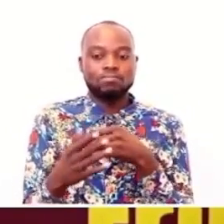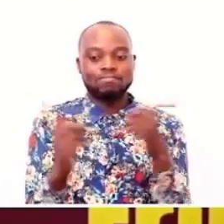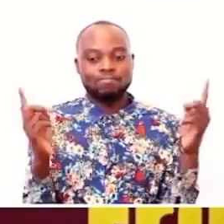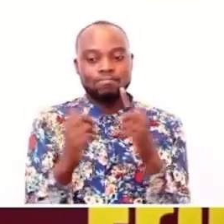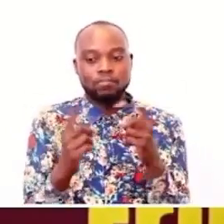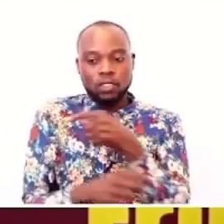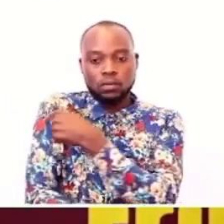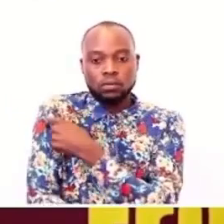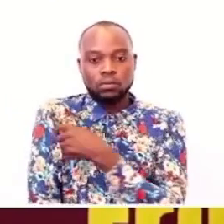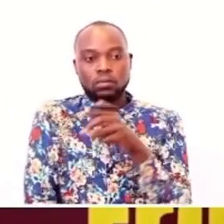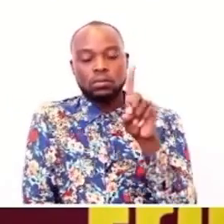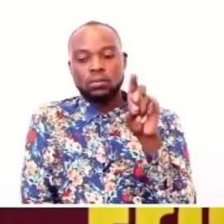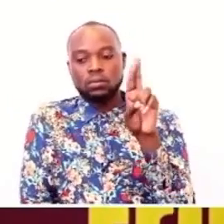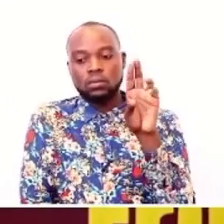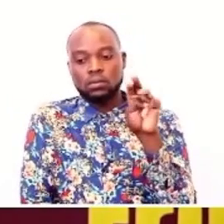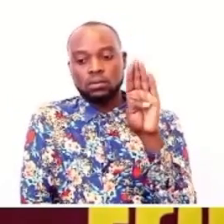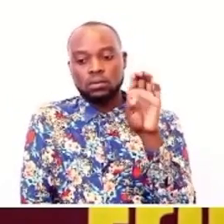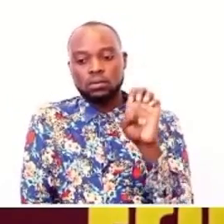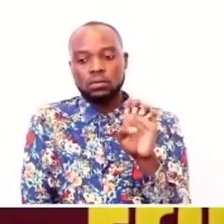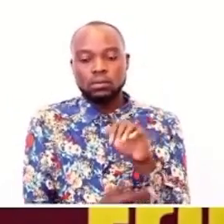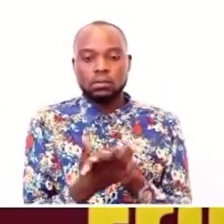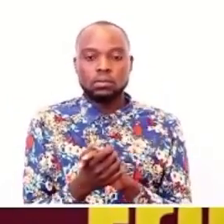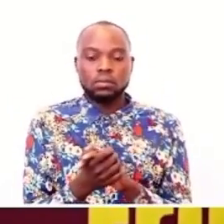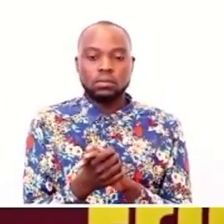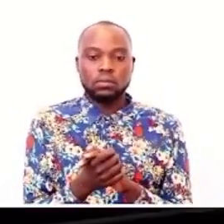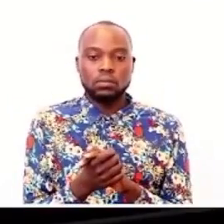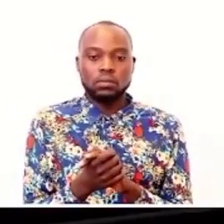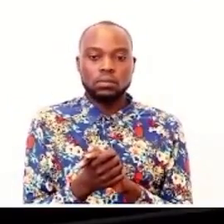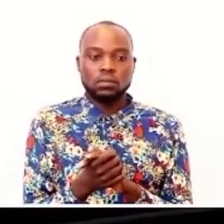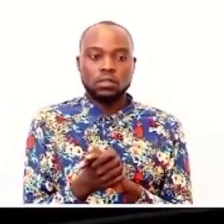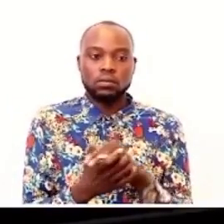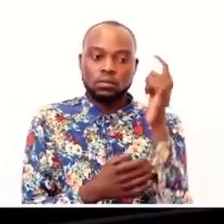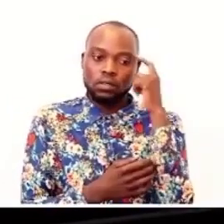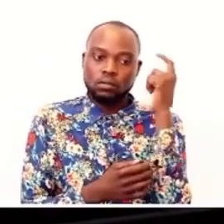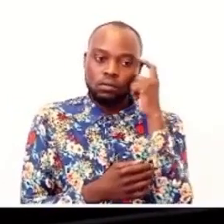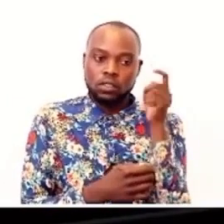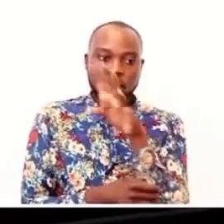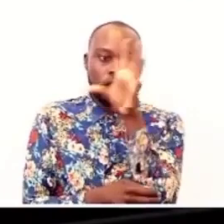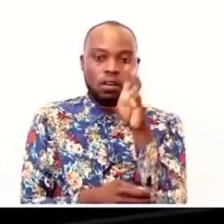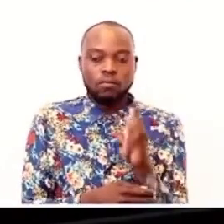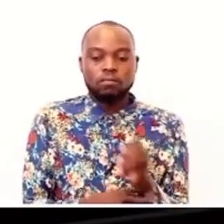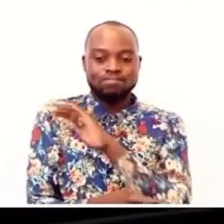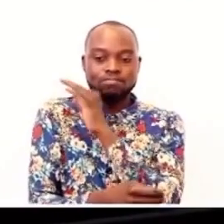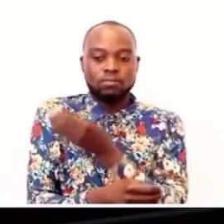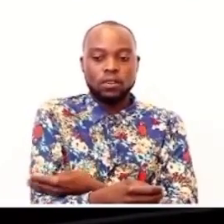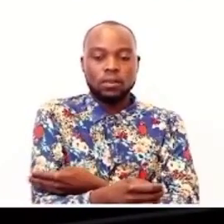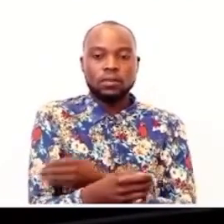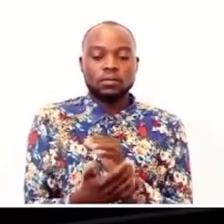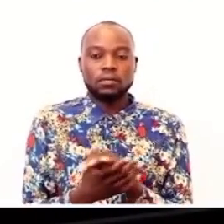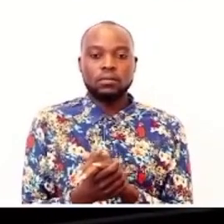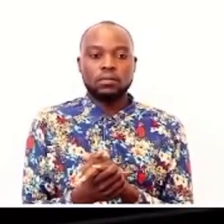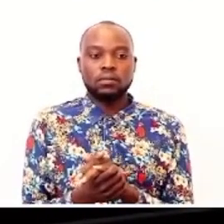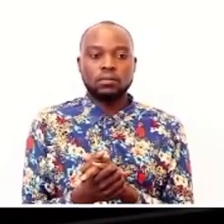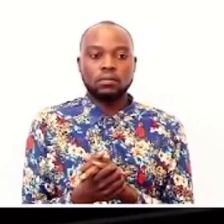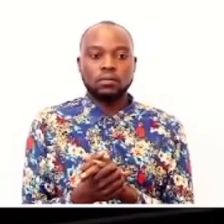Dube. You know, it is believed that it's Africa that is powering